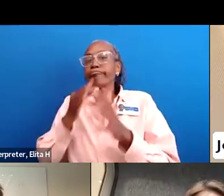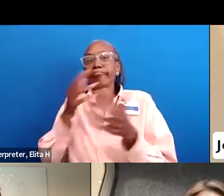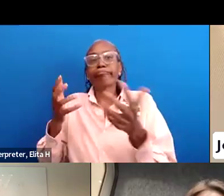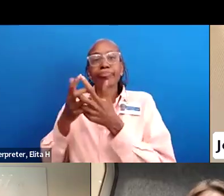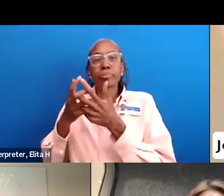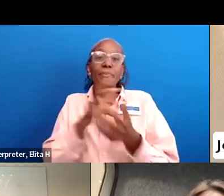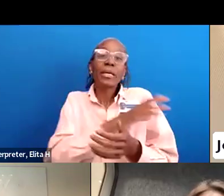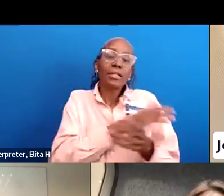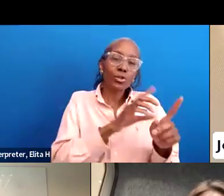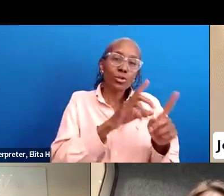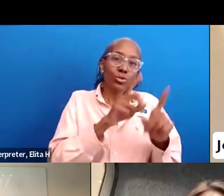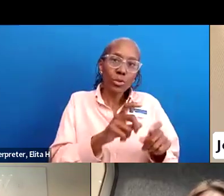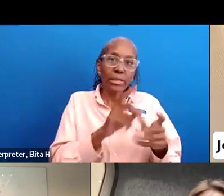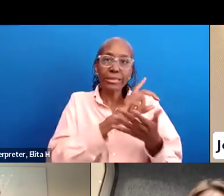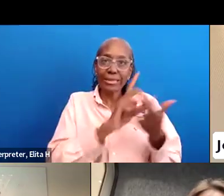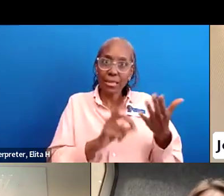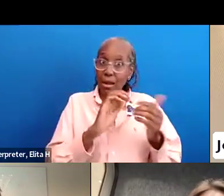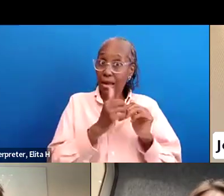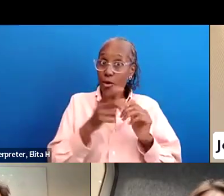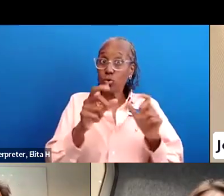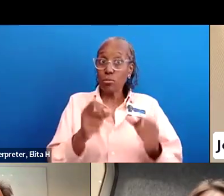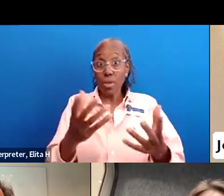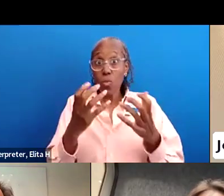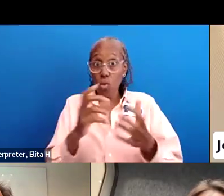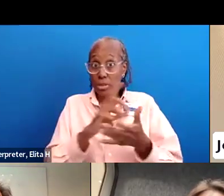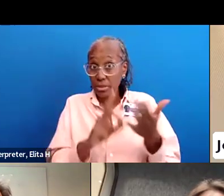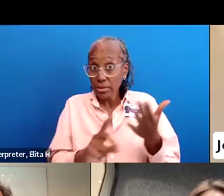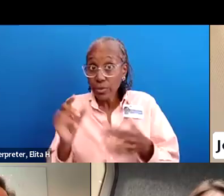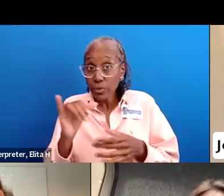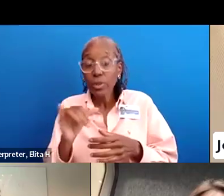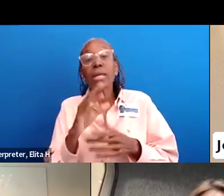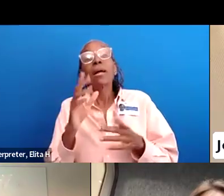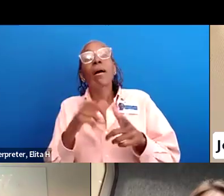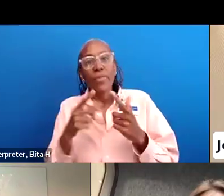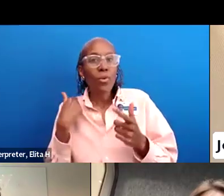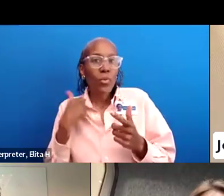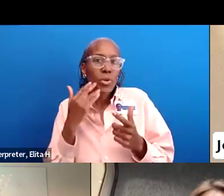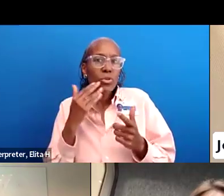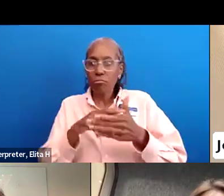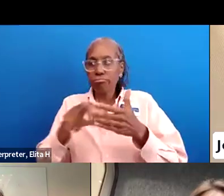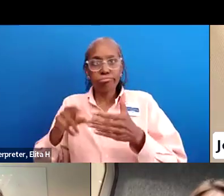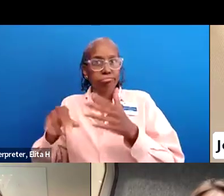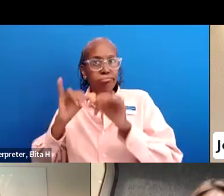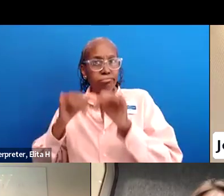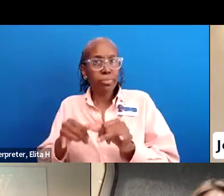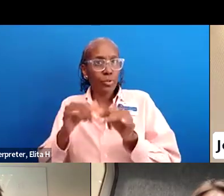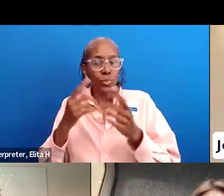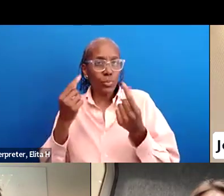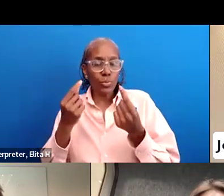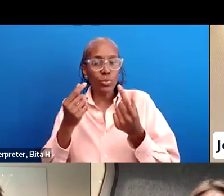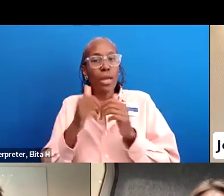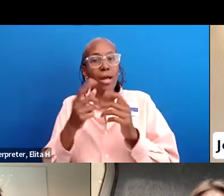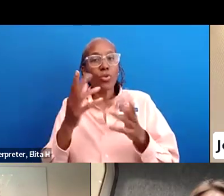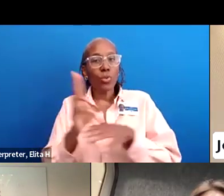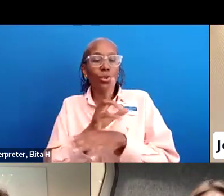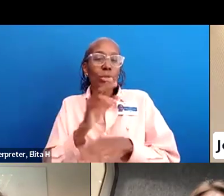clinical trials are designed in the way that you may want them designed, and then we know what these outcomes measures should be. How is it that you want to